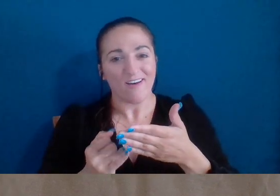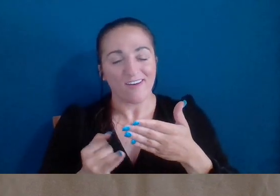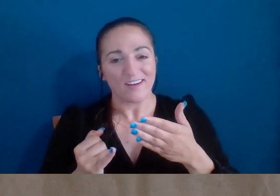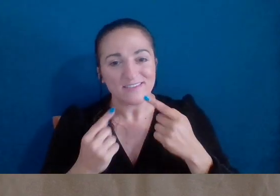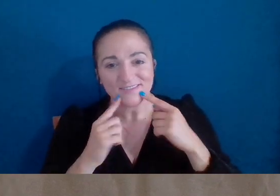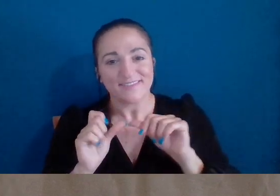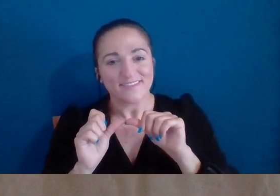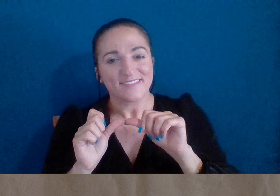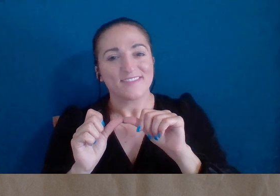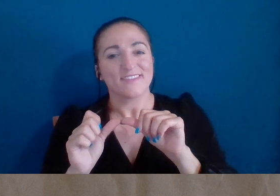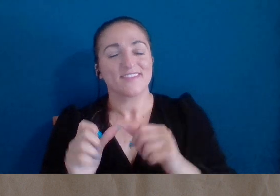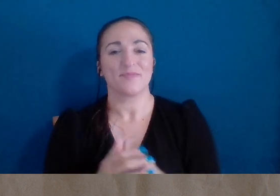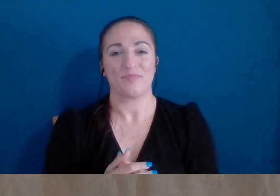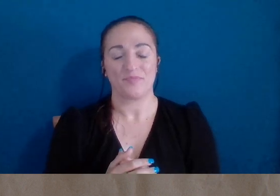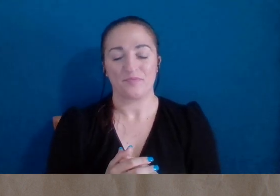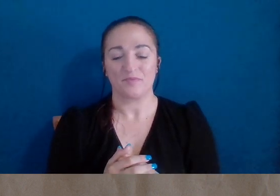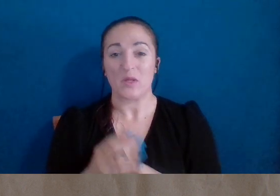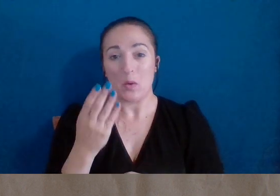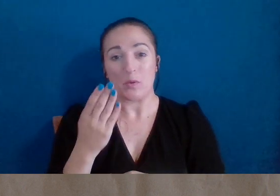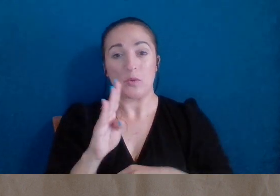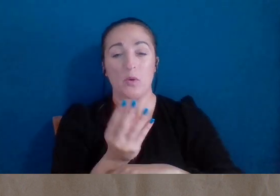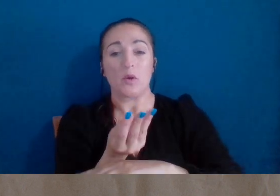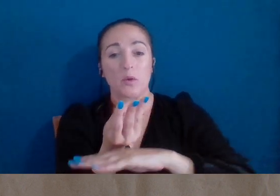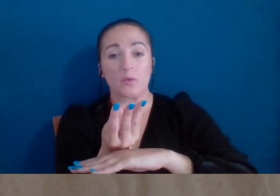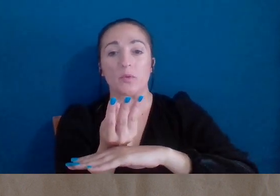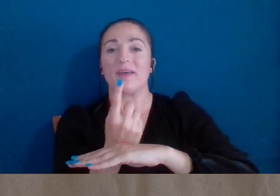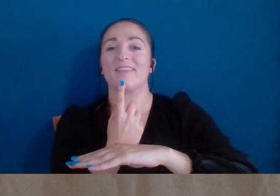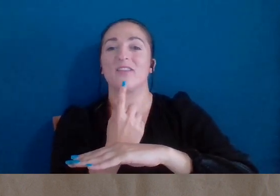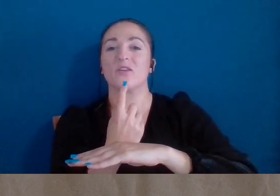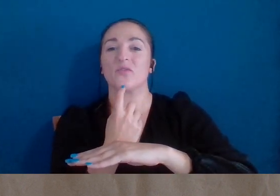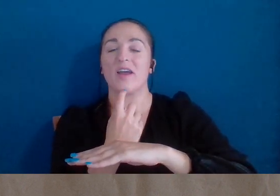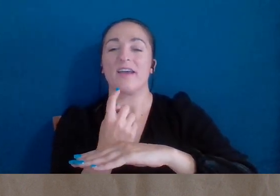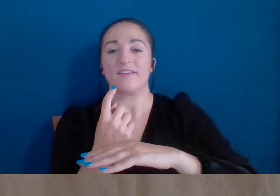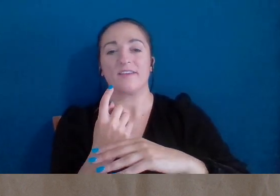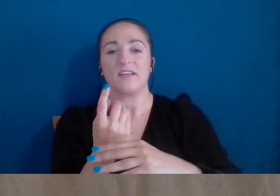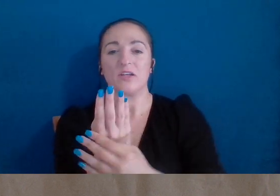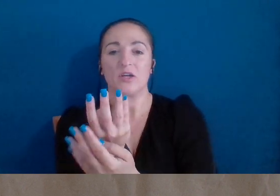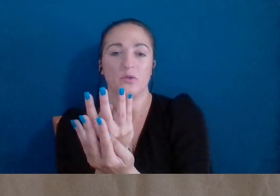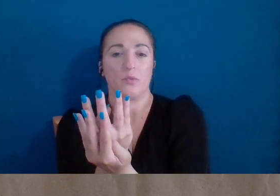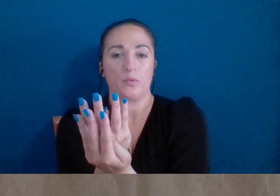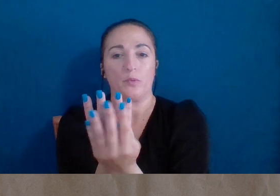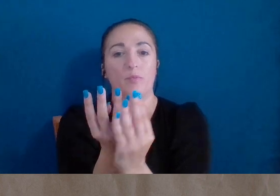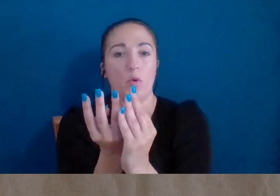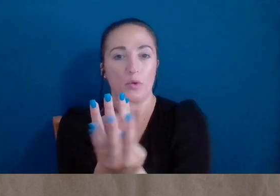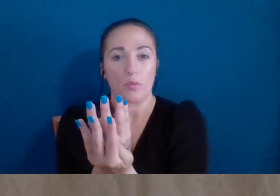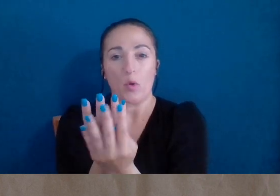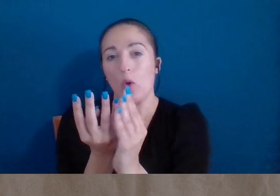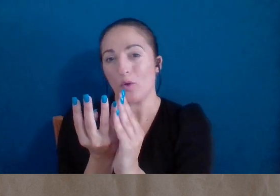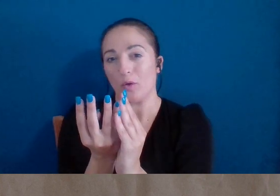Maybe border that blue. So I just shove this one through,